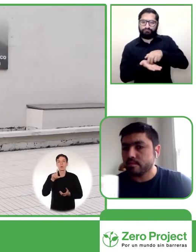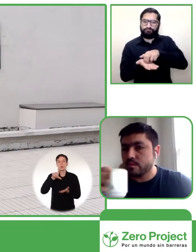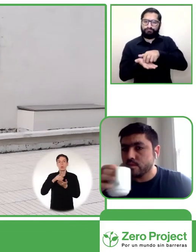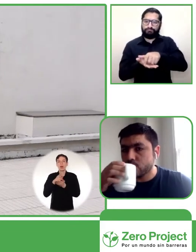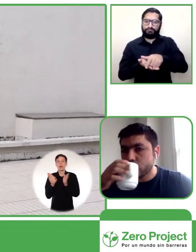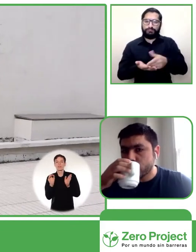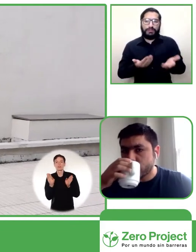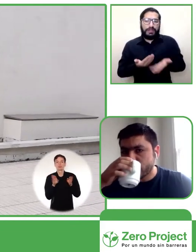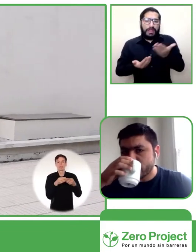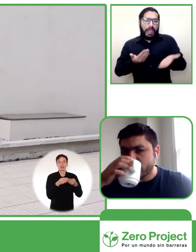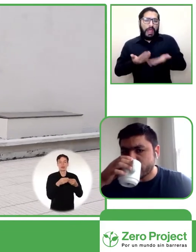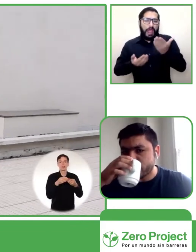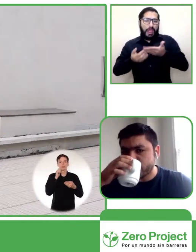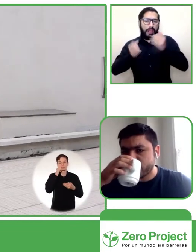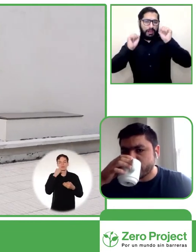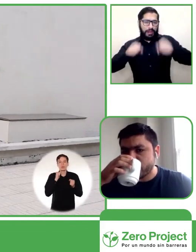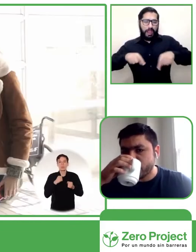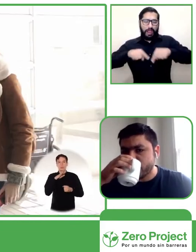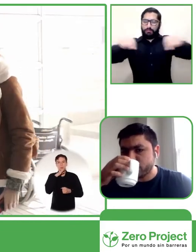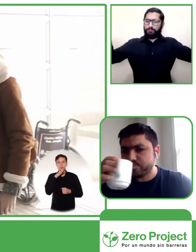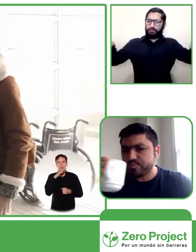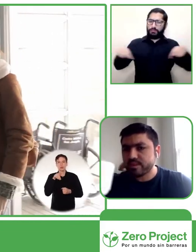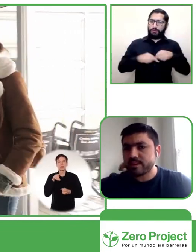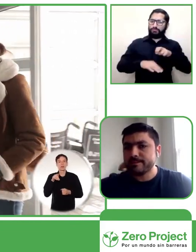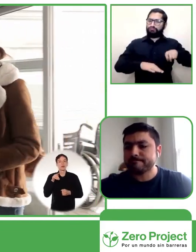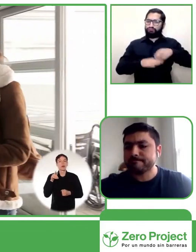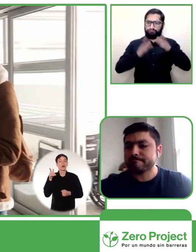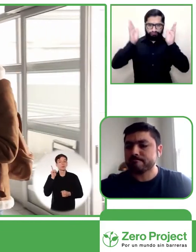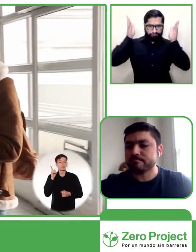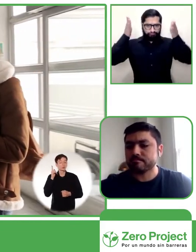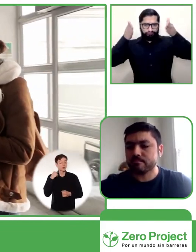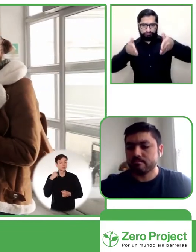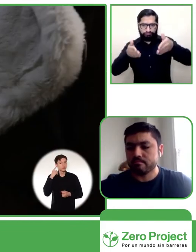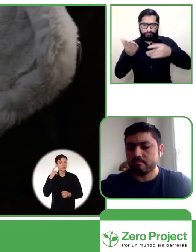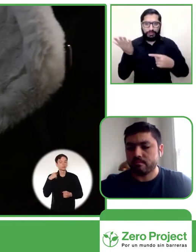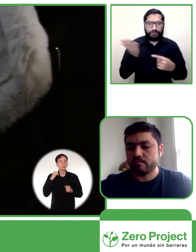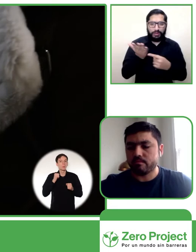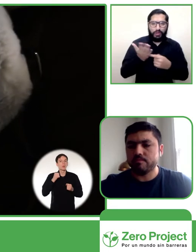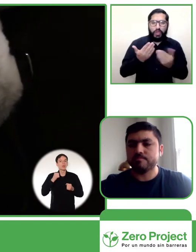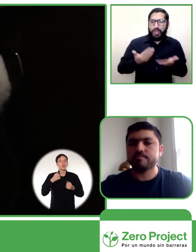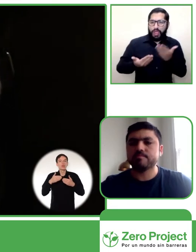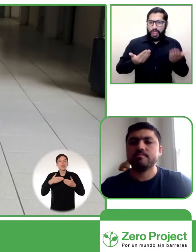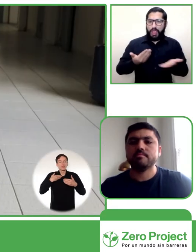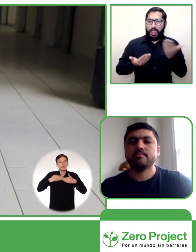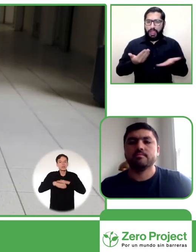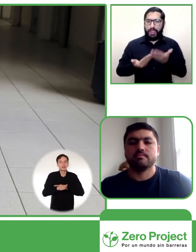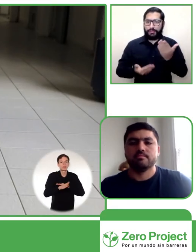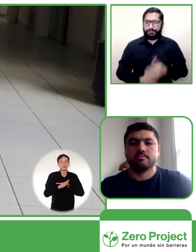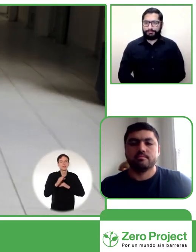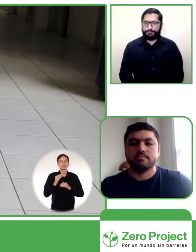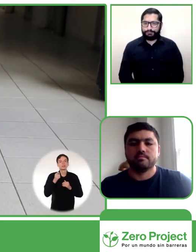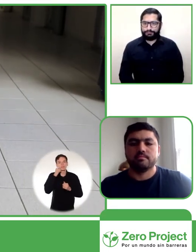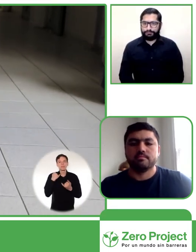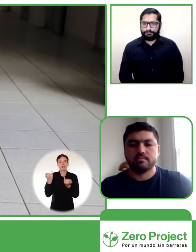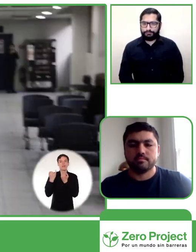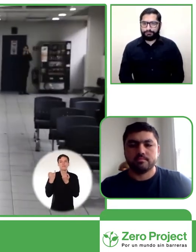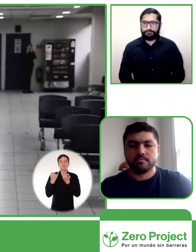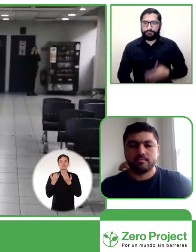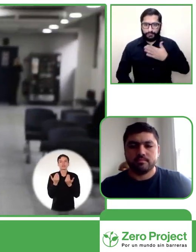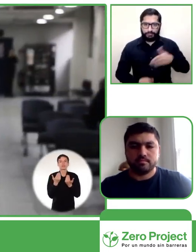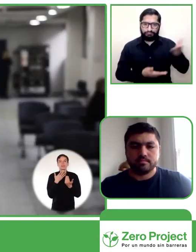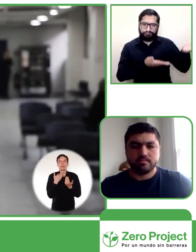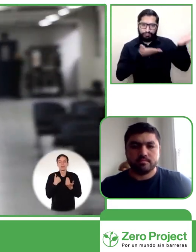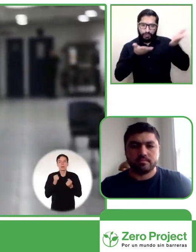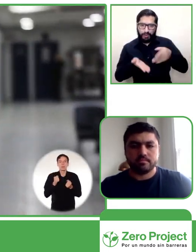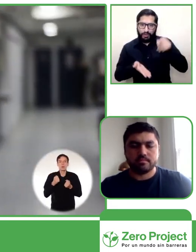and institutions in open and closed spaces. This is a very easy to use and implement technology. Welcome to Centro Médico